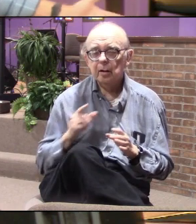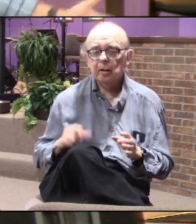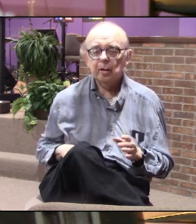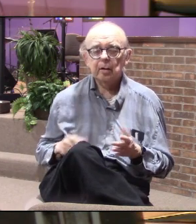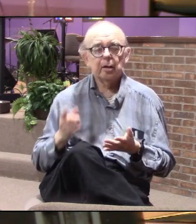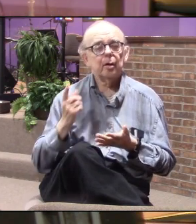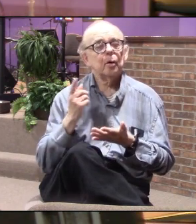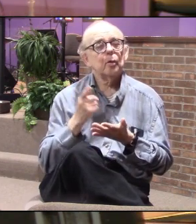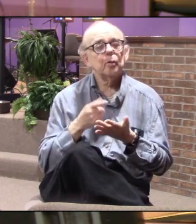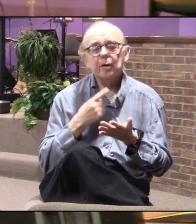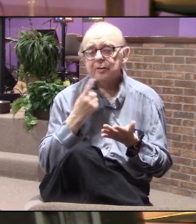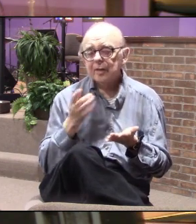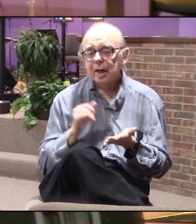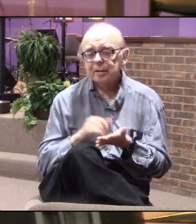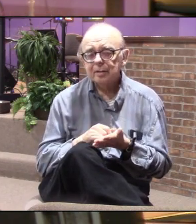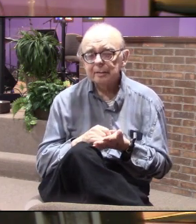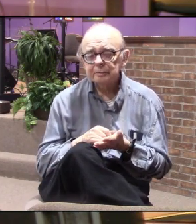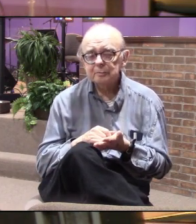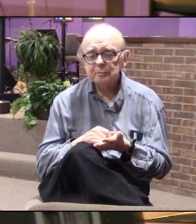what is it?